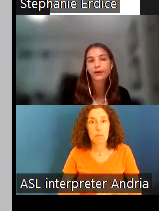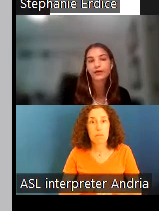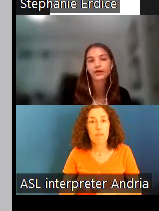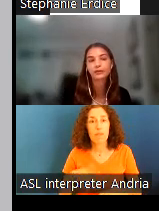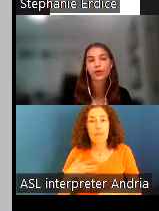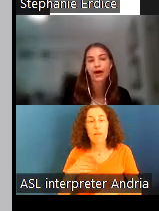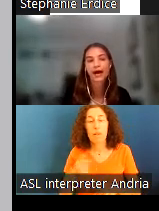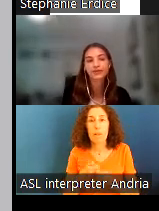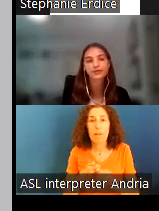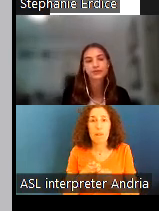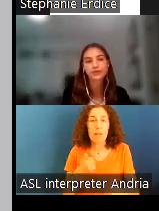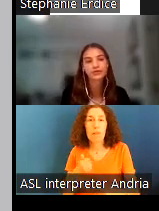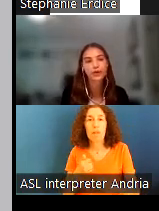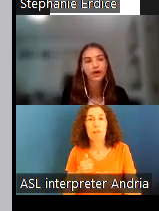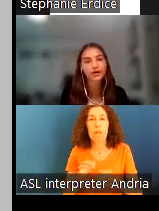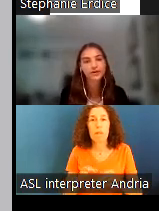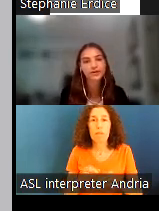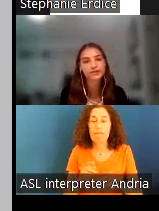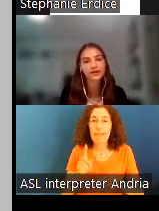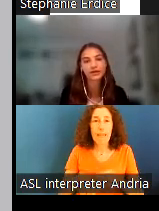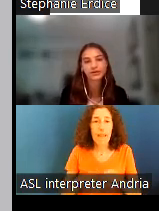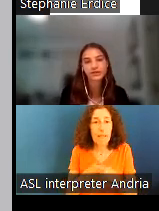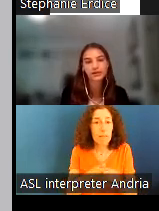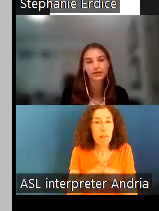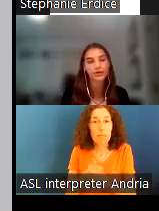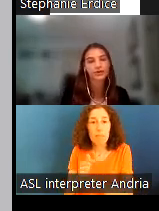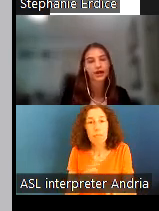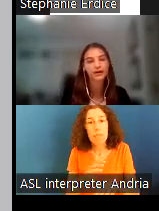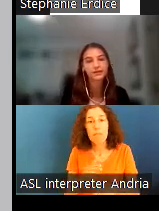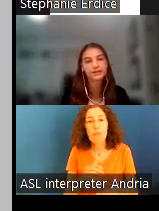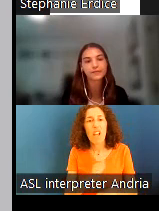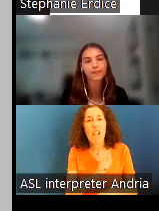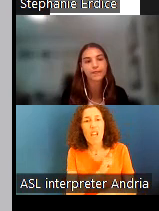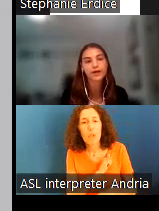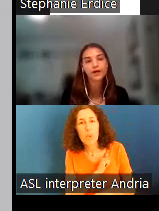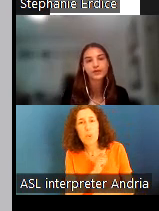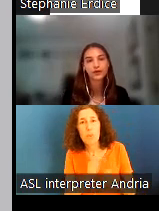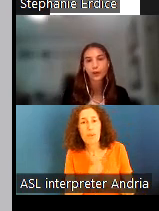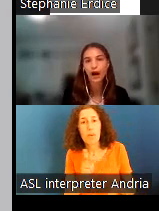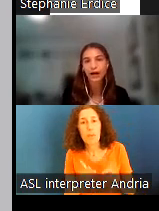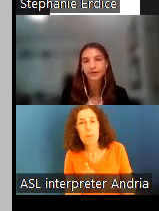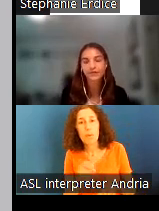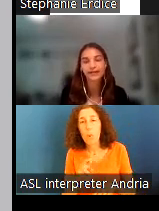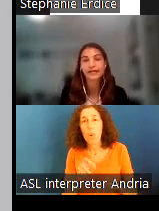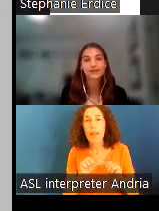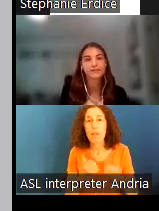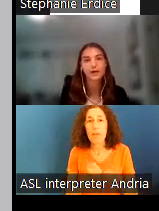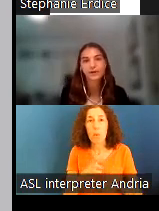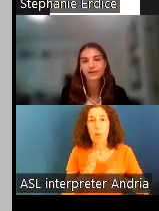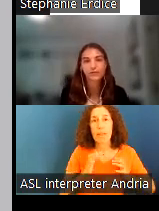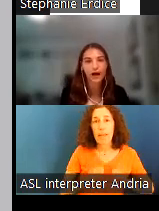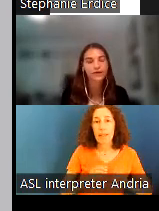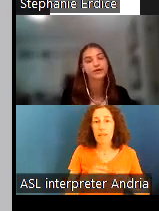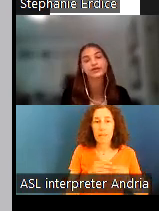experiencing burnout include poor attitude towards coworkers, the agency, or your clients, losing your why, so that sense